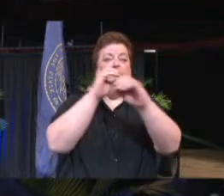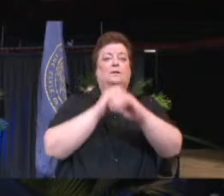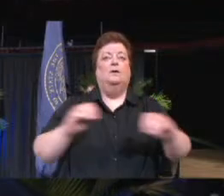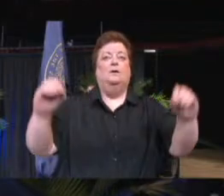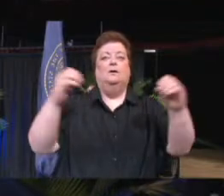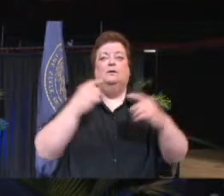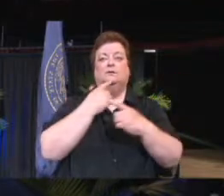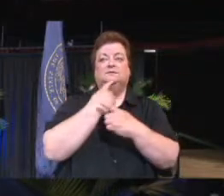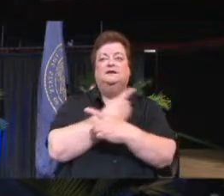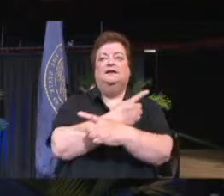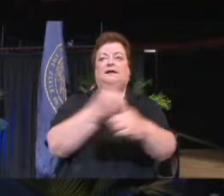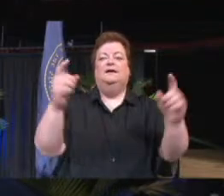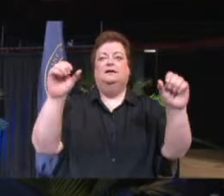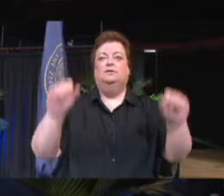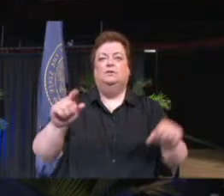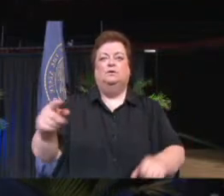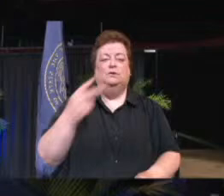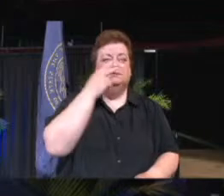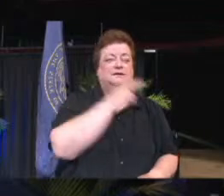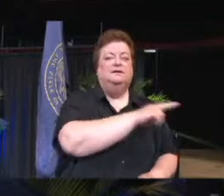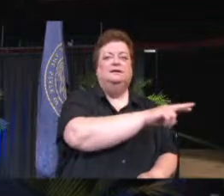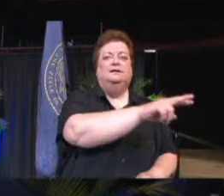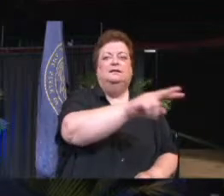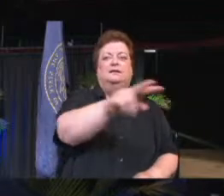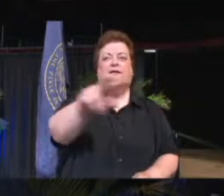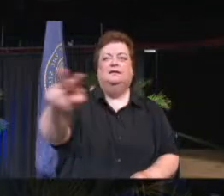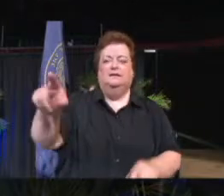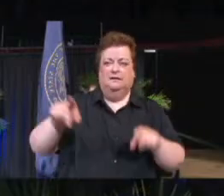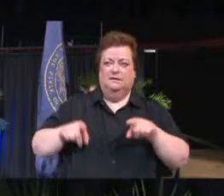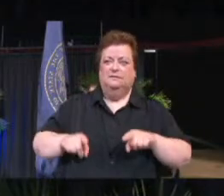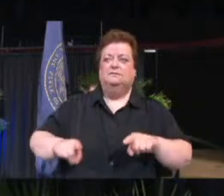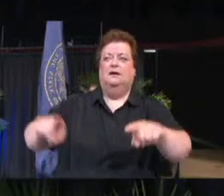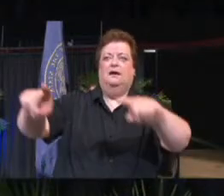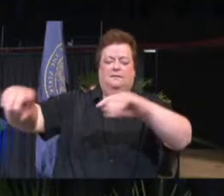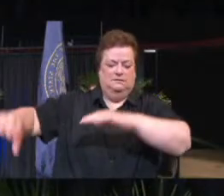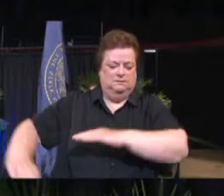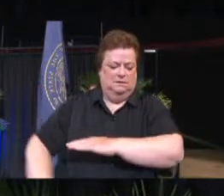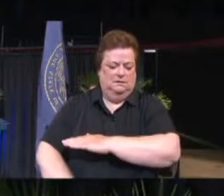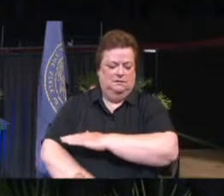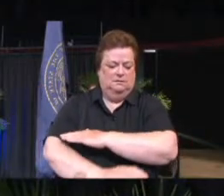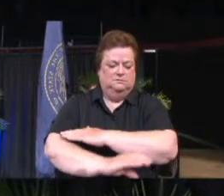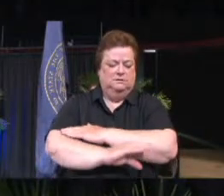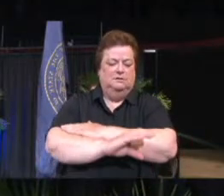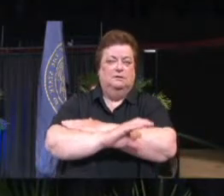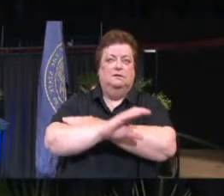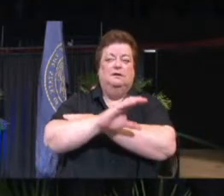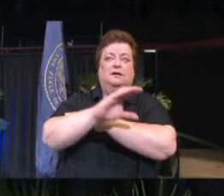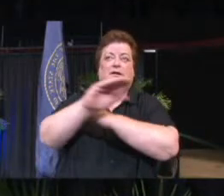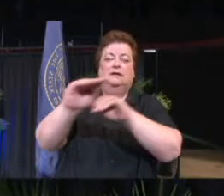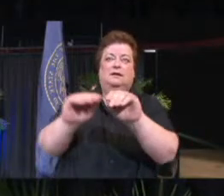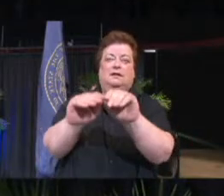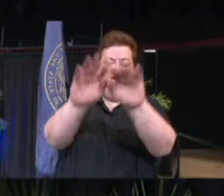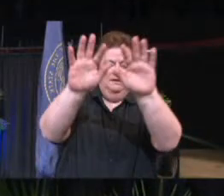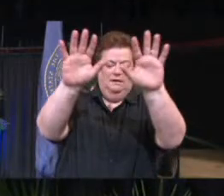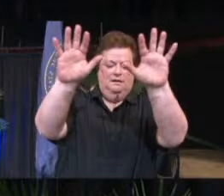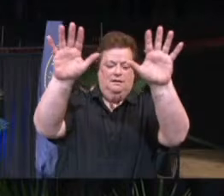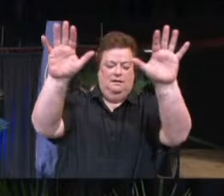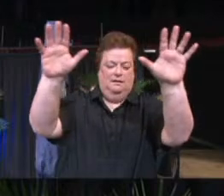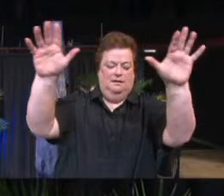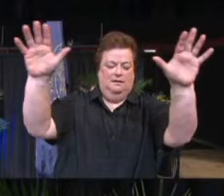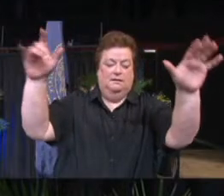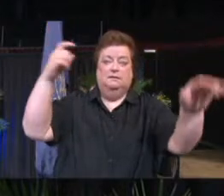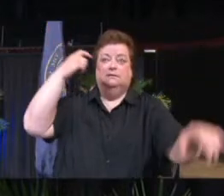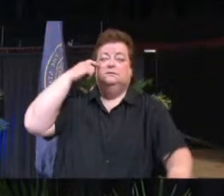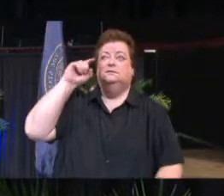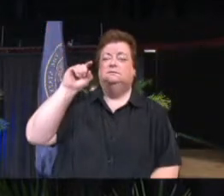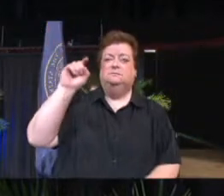Oh, say can you see by the dawn's early